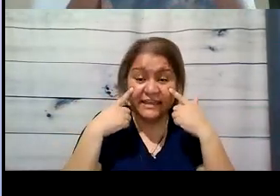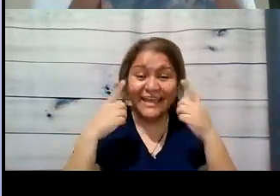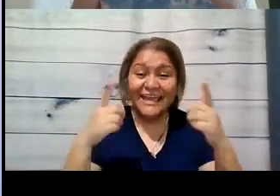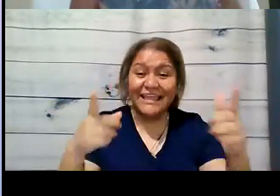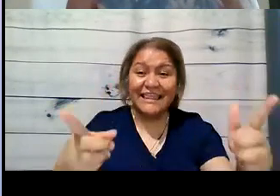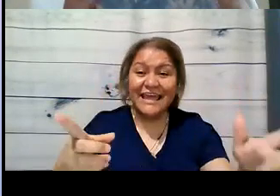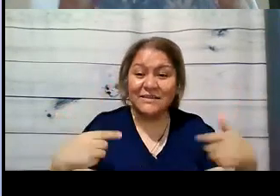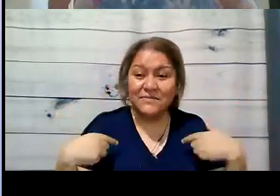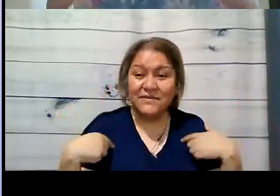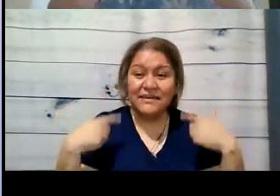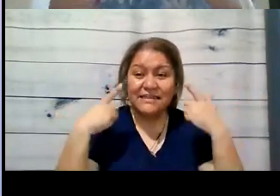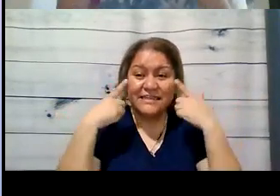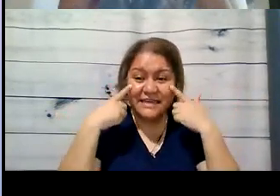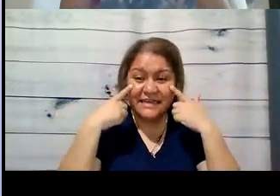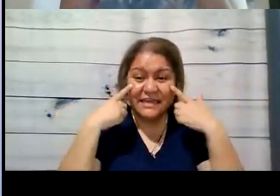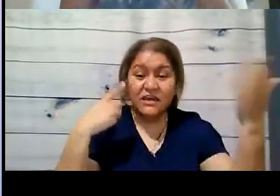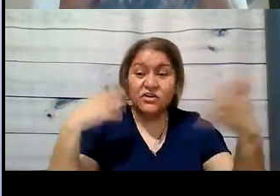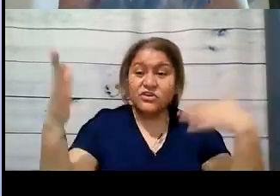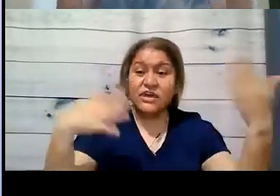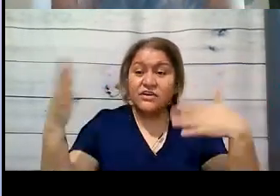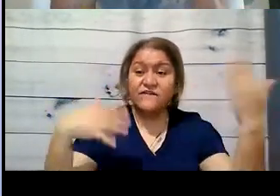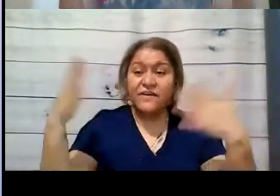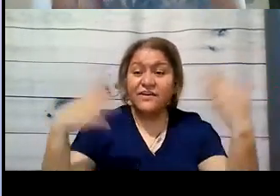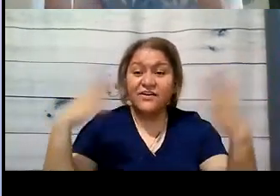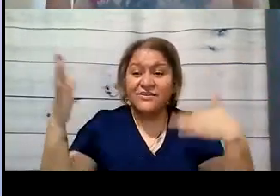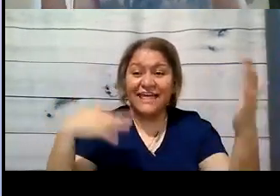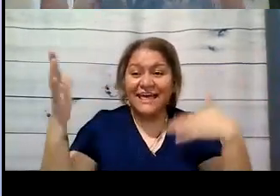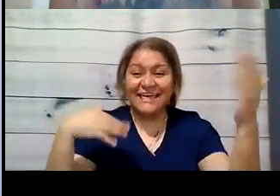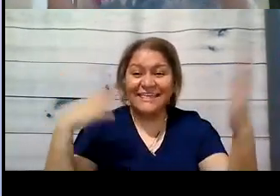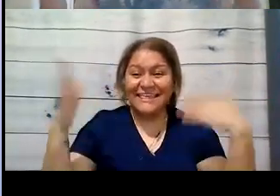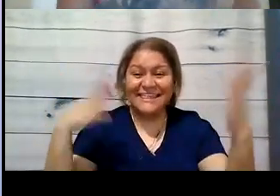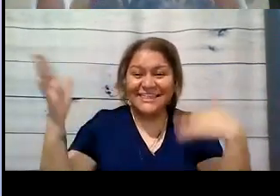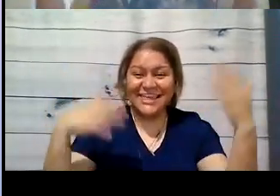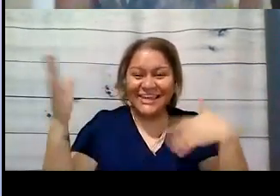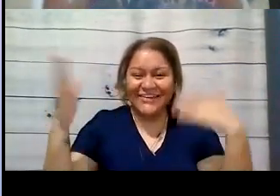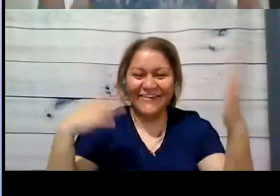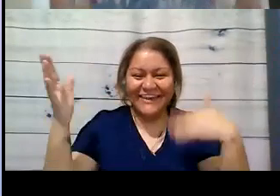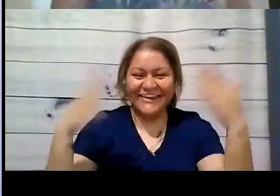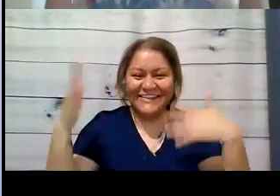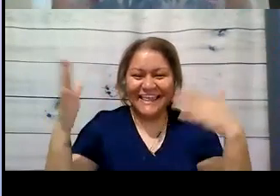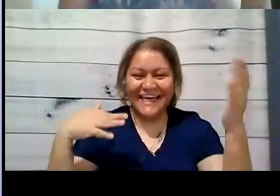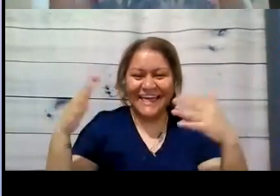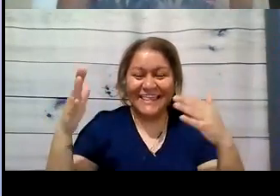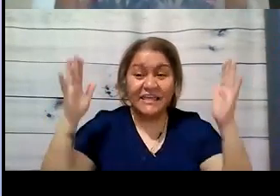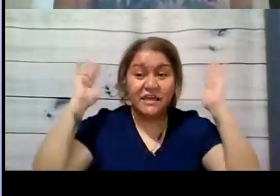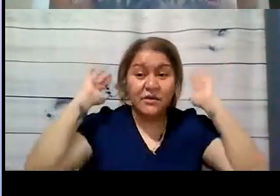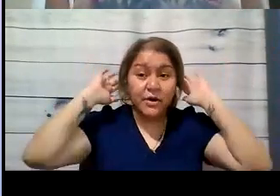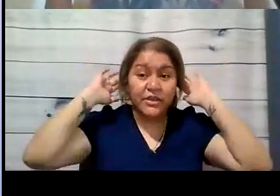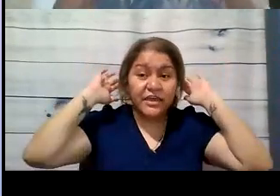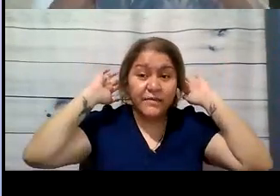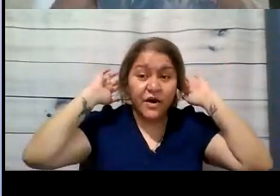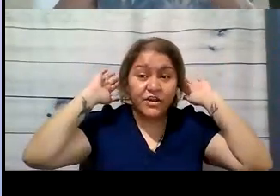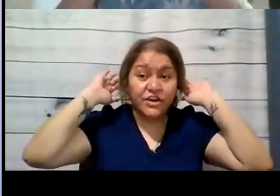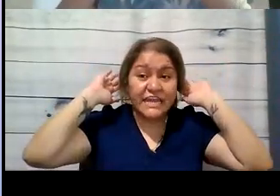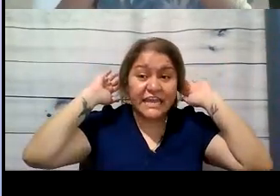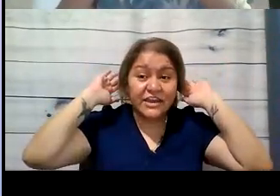see. Let me see. Shake your fingers like this. Shake your fingers like this. Put